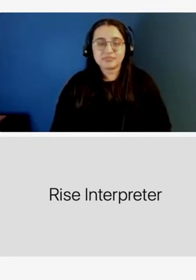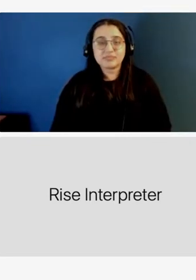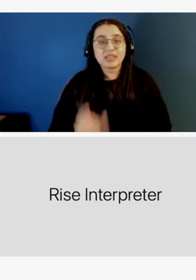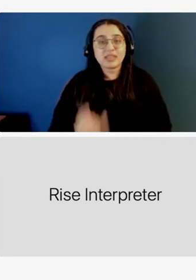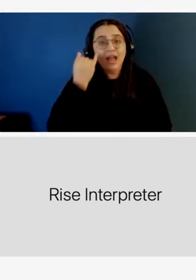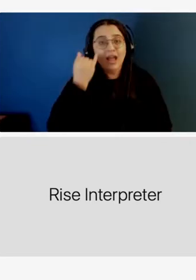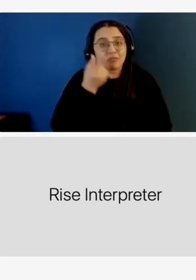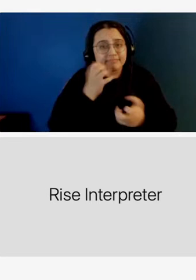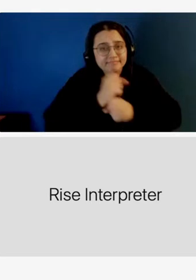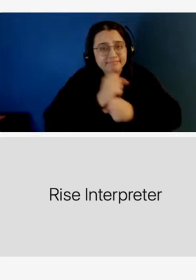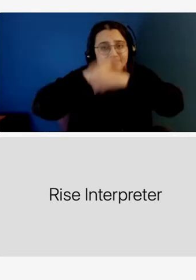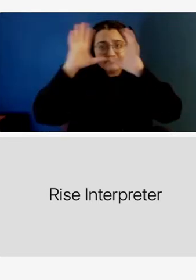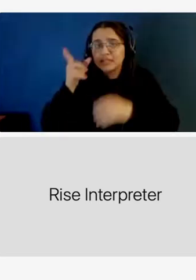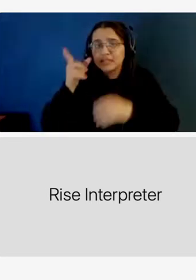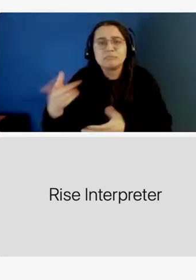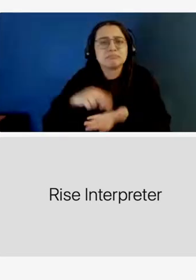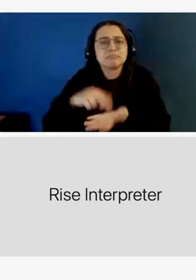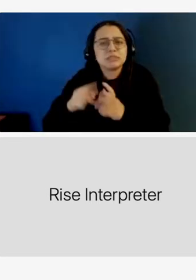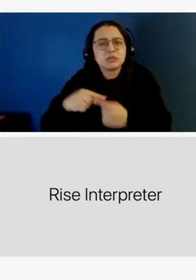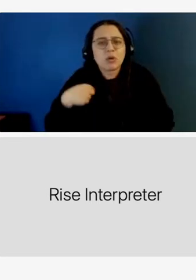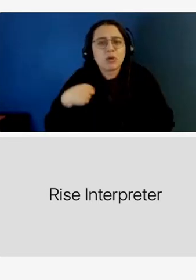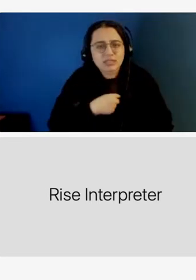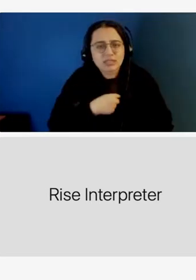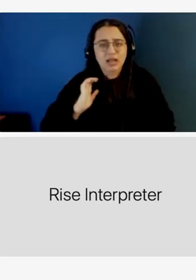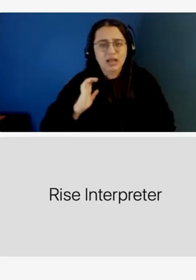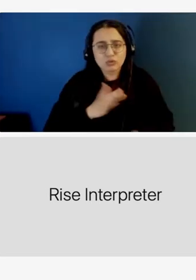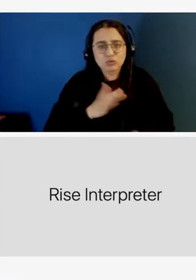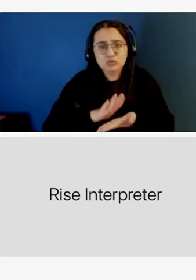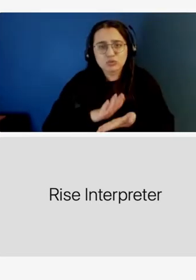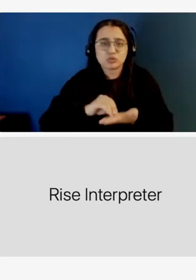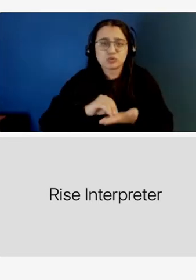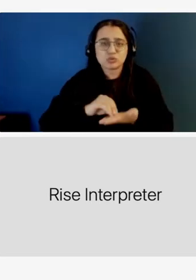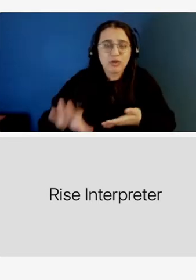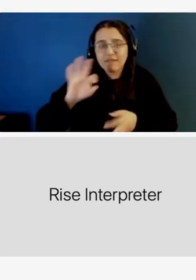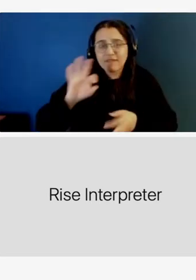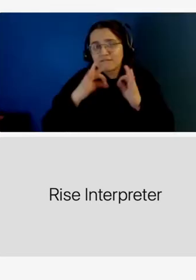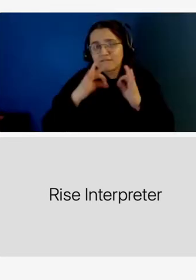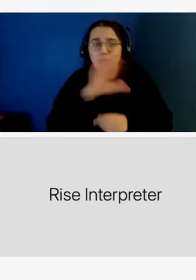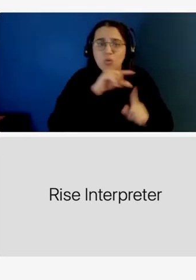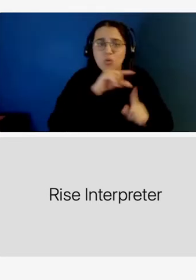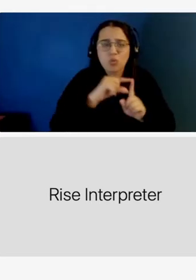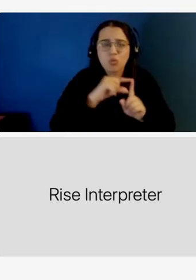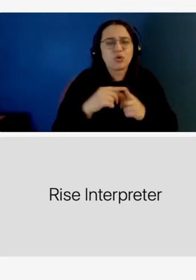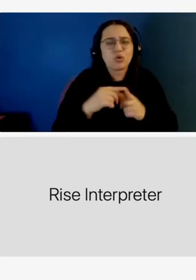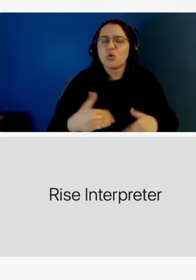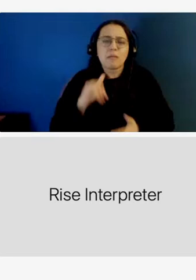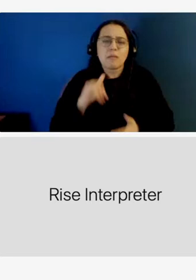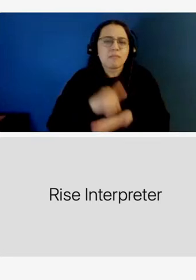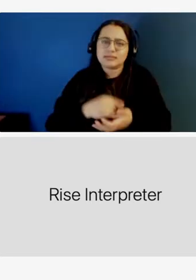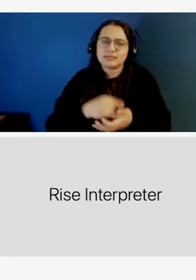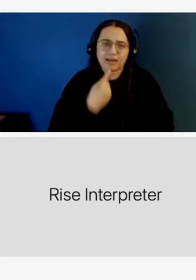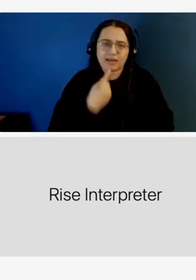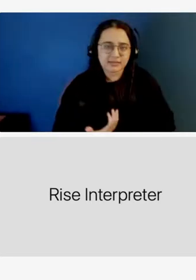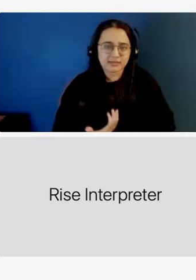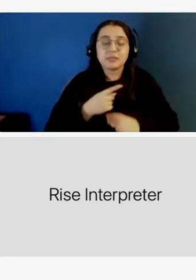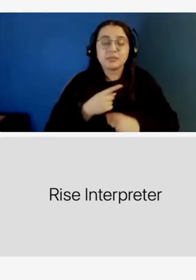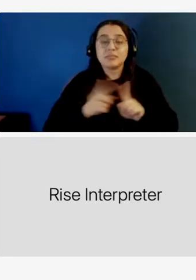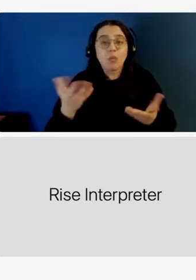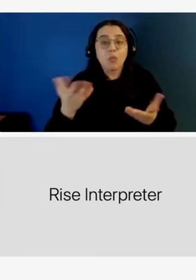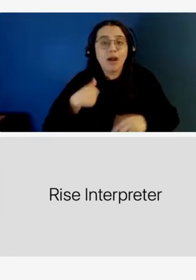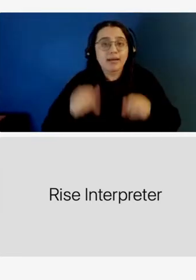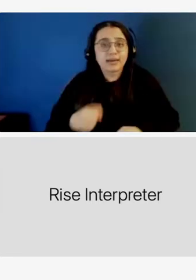our school, students, staff, and families in words is nearly impossible. What I can say is he creates